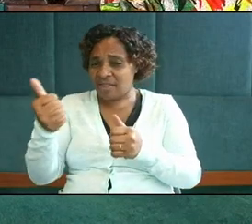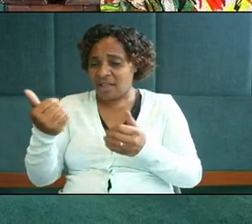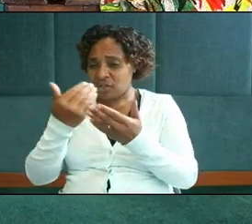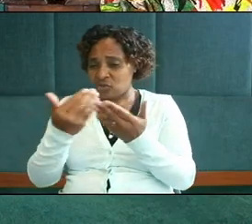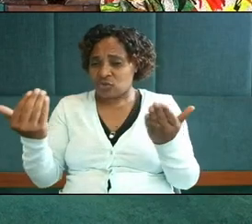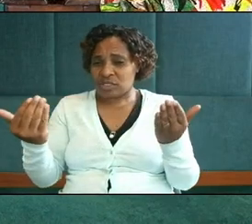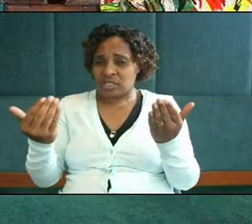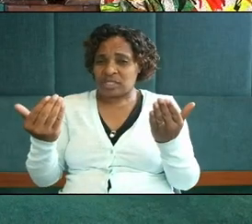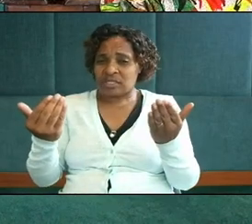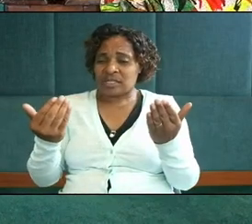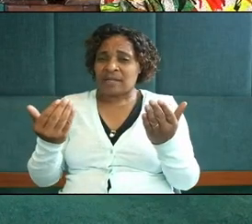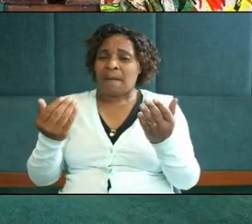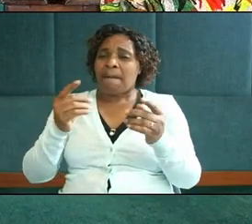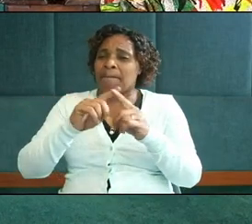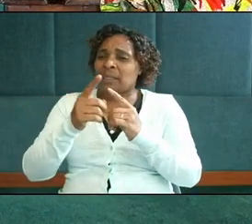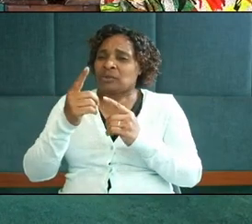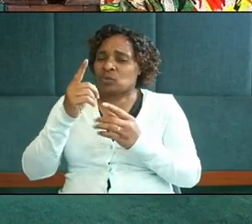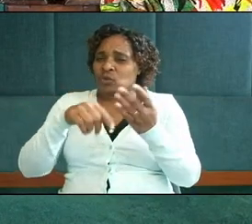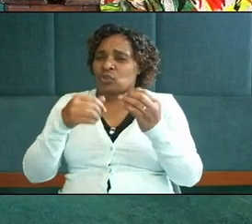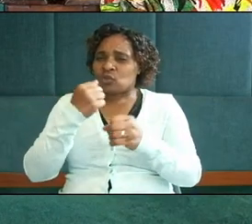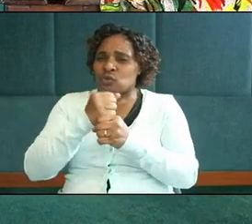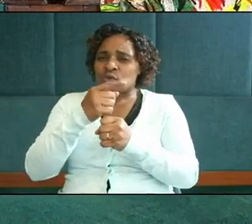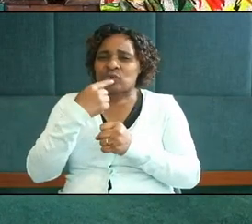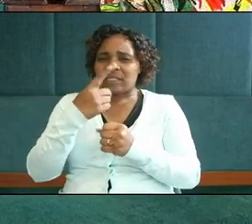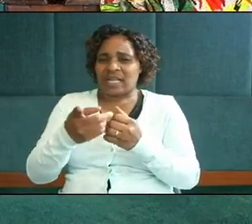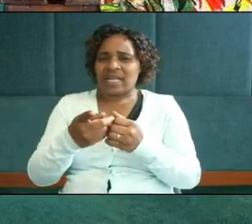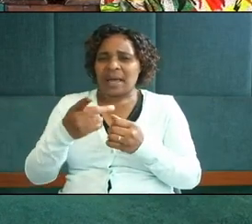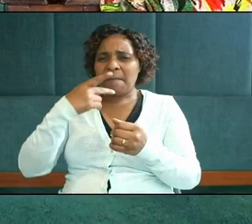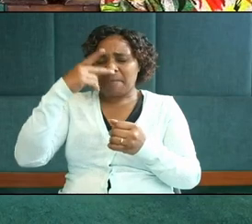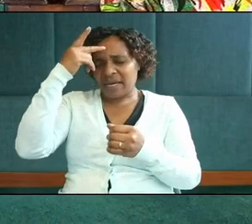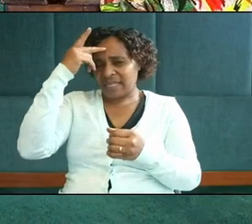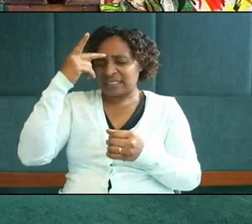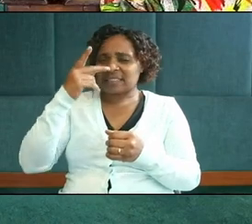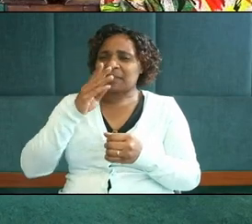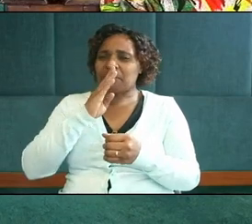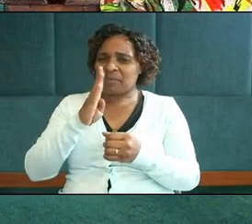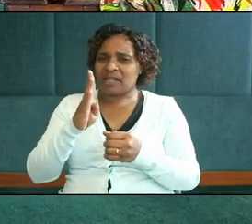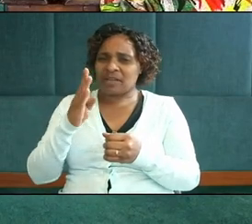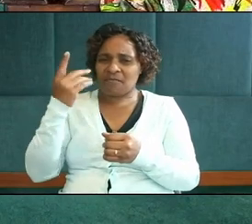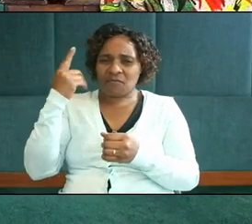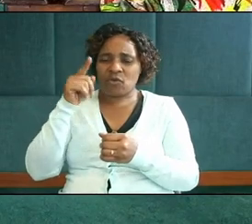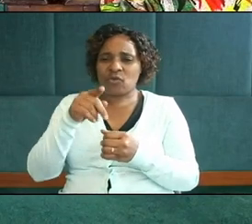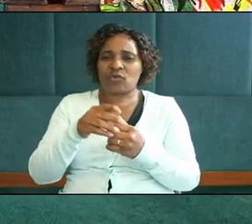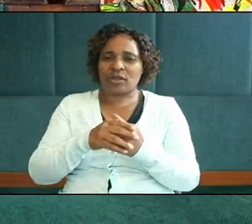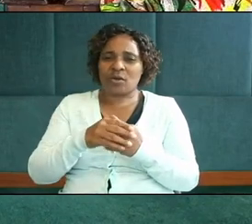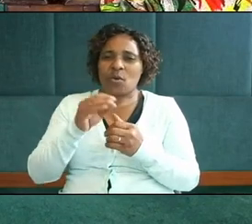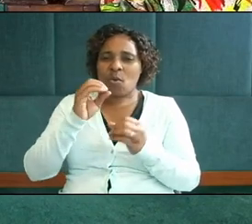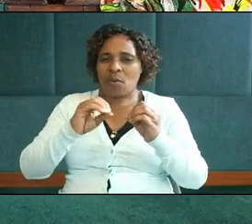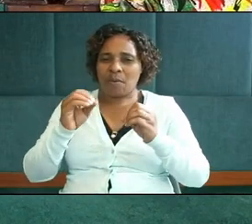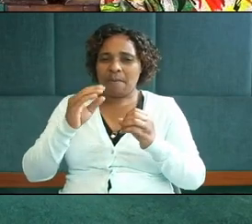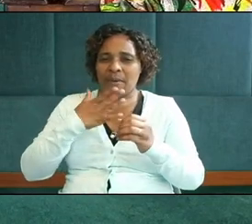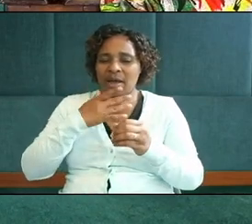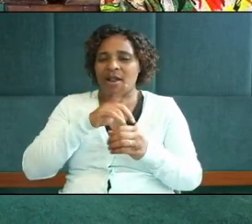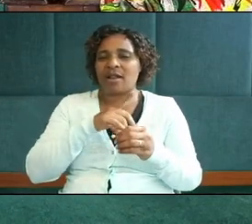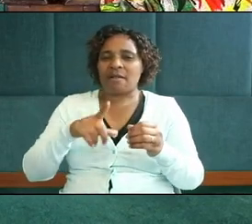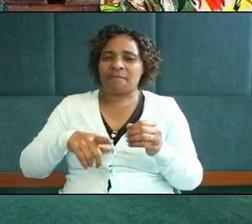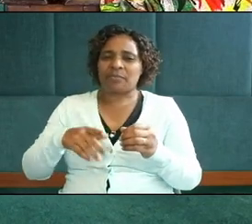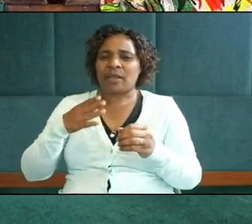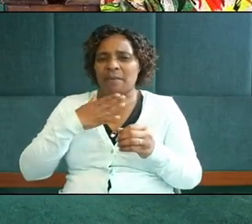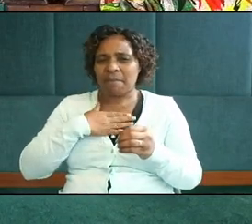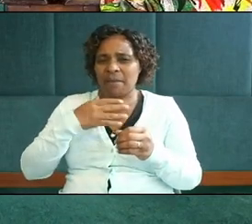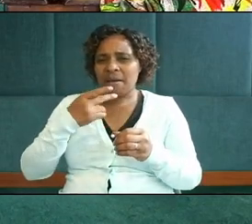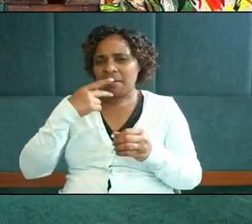have increased, but what would you say about that? How has the parenting been for you? Oh, my Lord. When, okay,